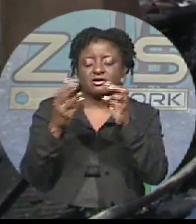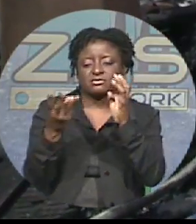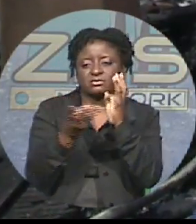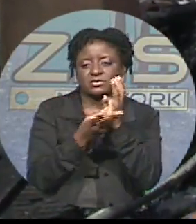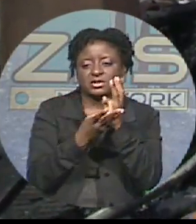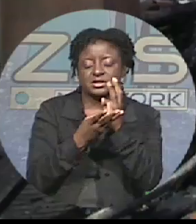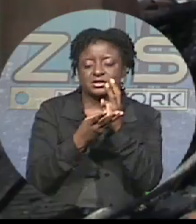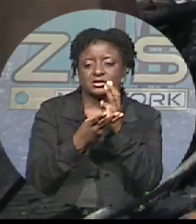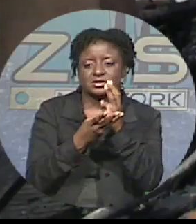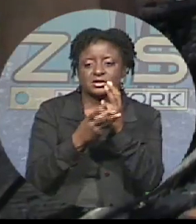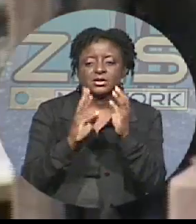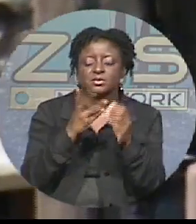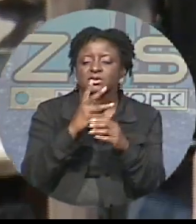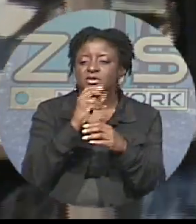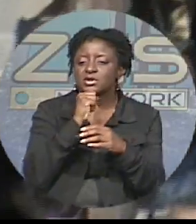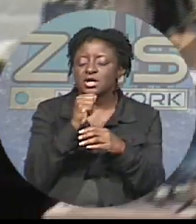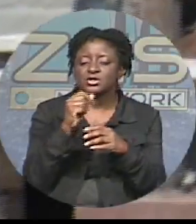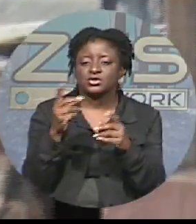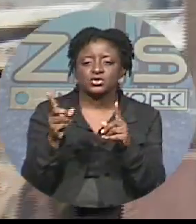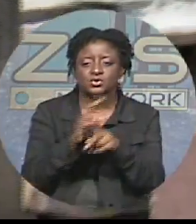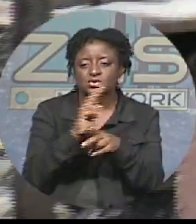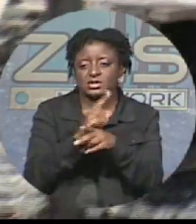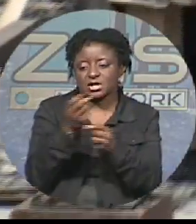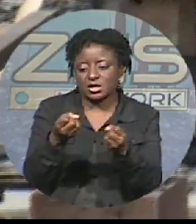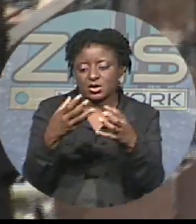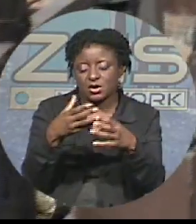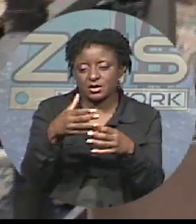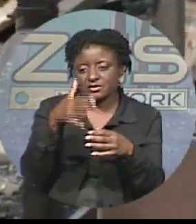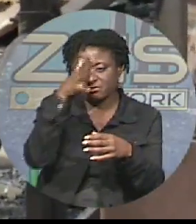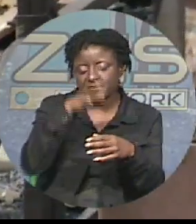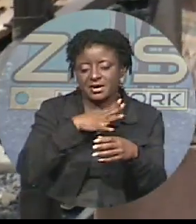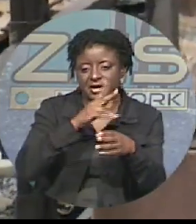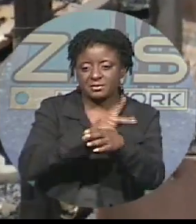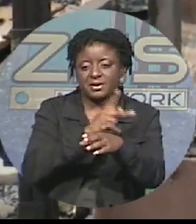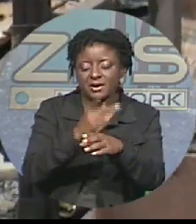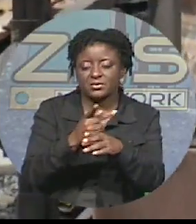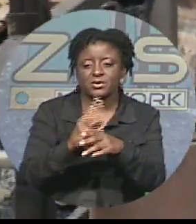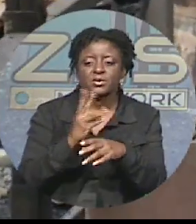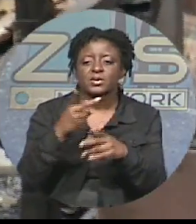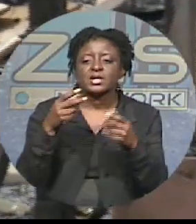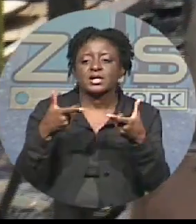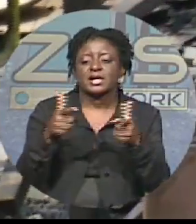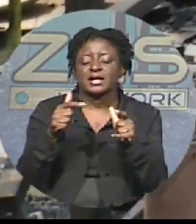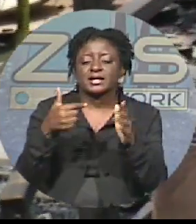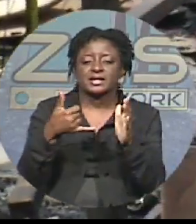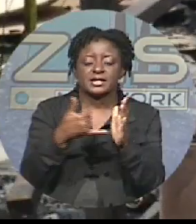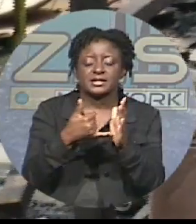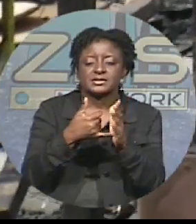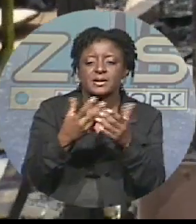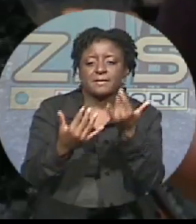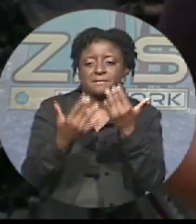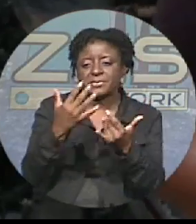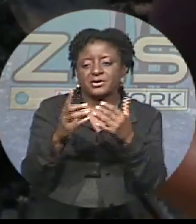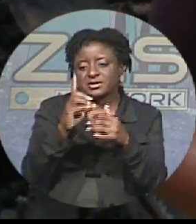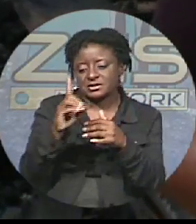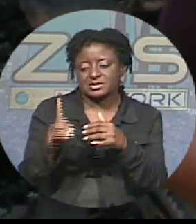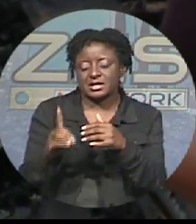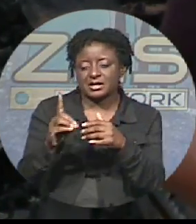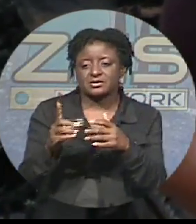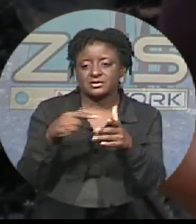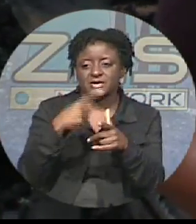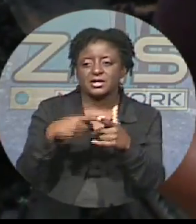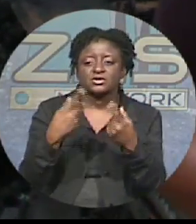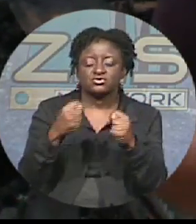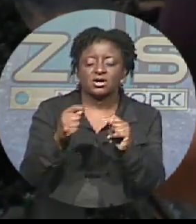Instead of using a lot of manpower, we're letting it burn out. And then once it burned out, it burned down, then we try to extinguish it. Now, when our ZNS